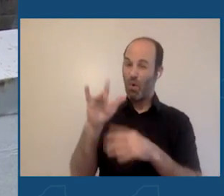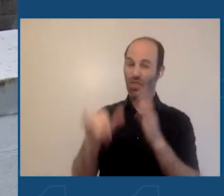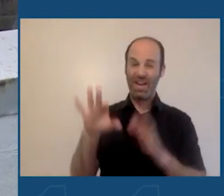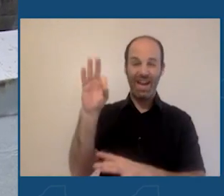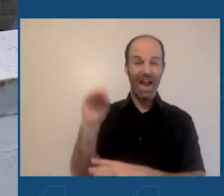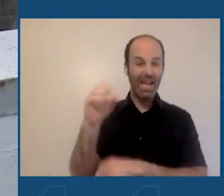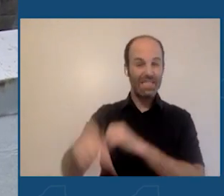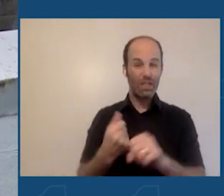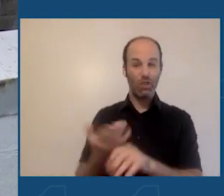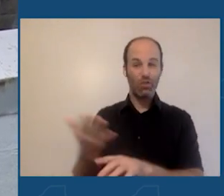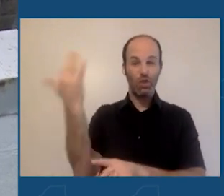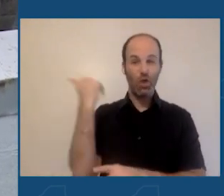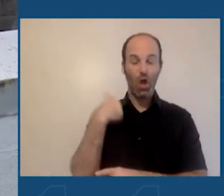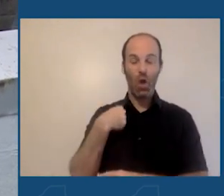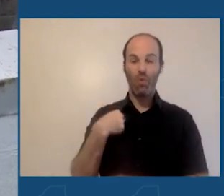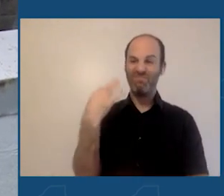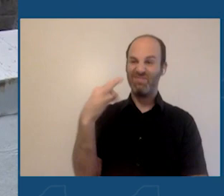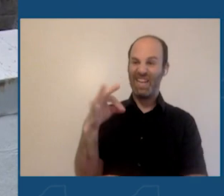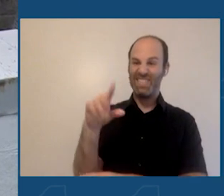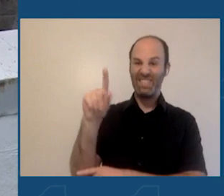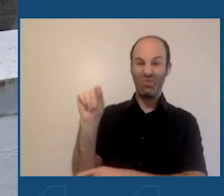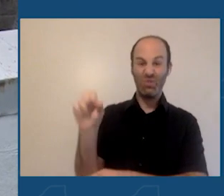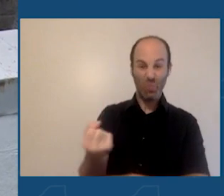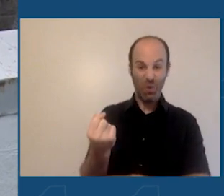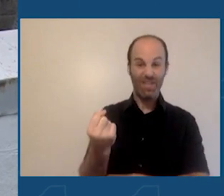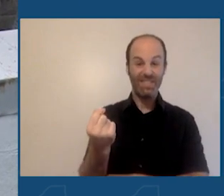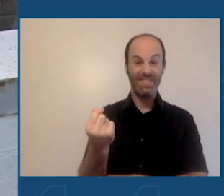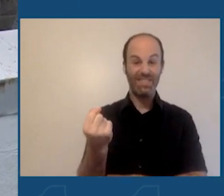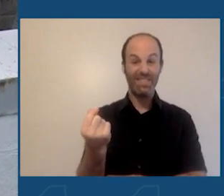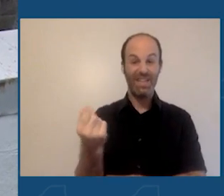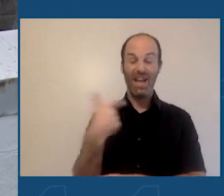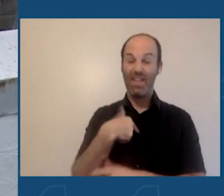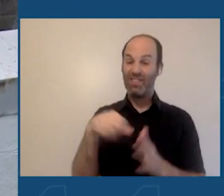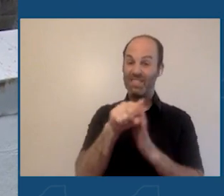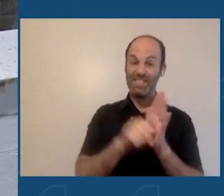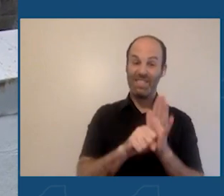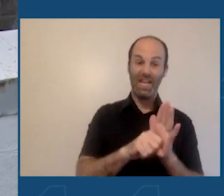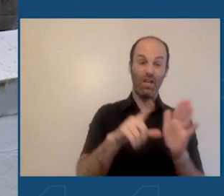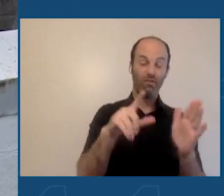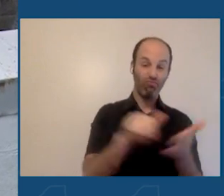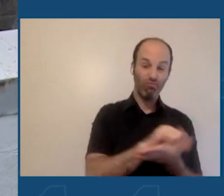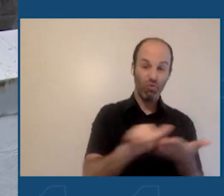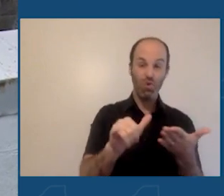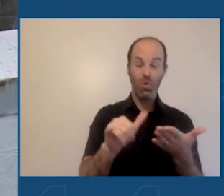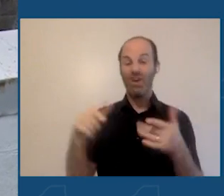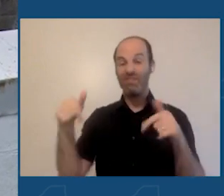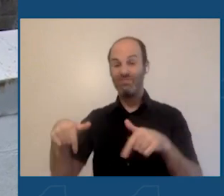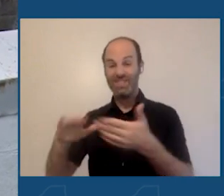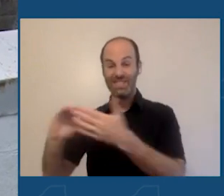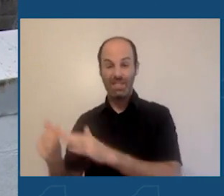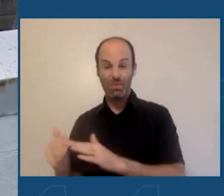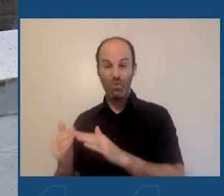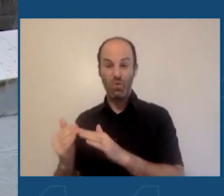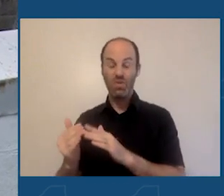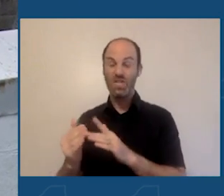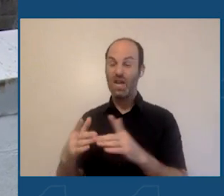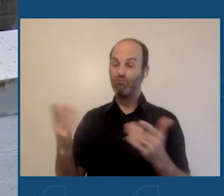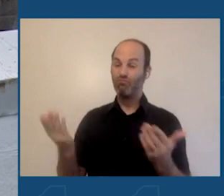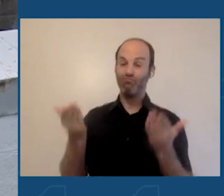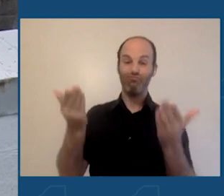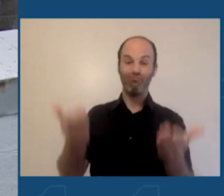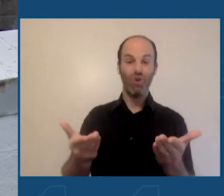back in the late 1920s when the state of New York and Lake Placid partnered together to bring the third Olympic Games to Lake Placid